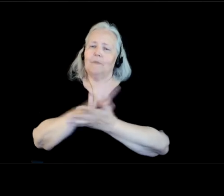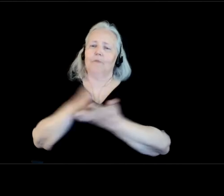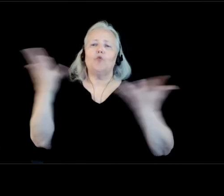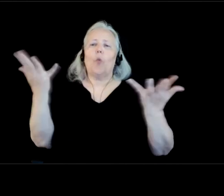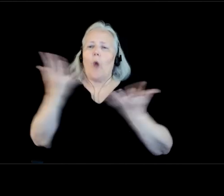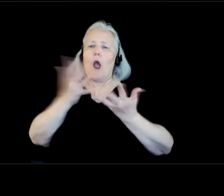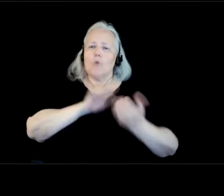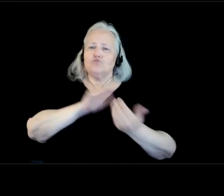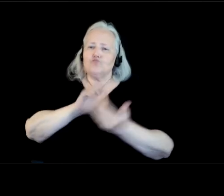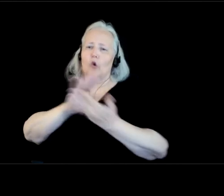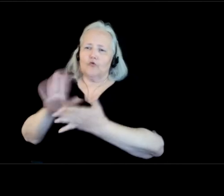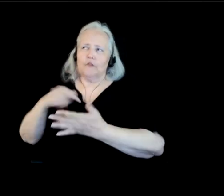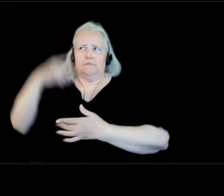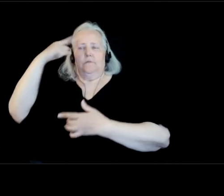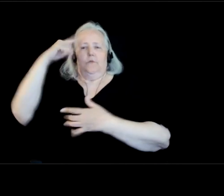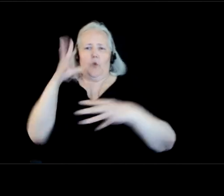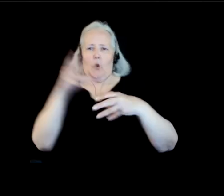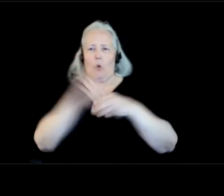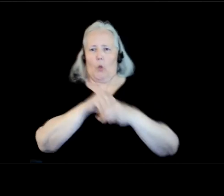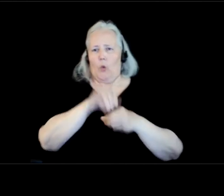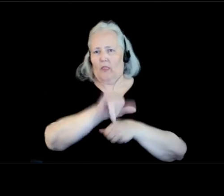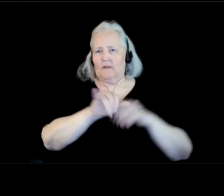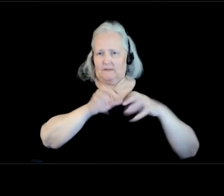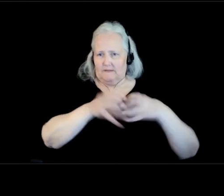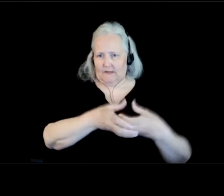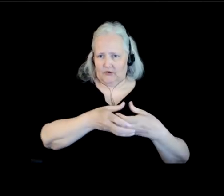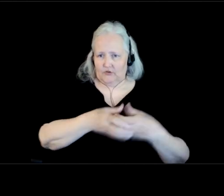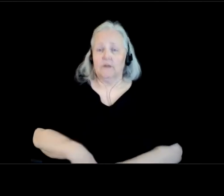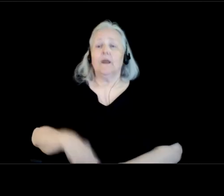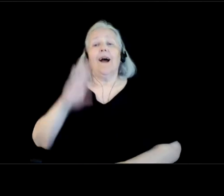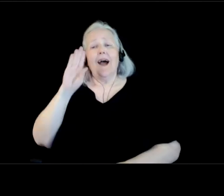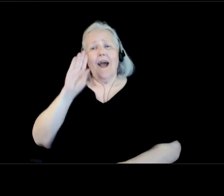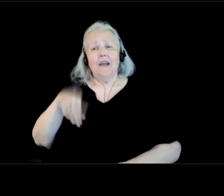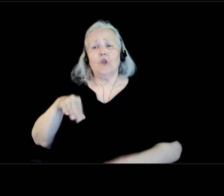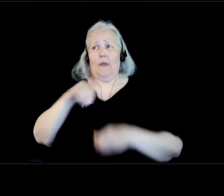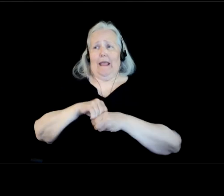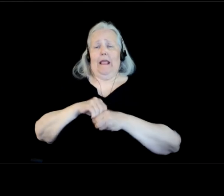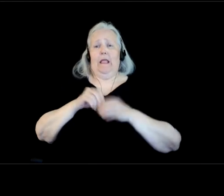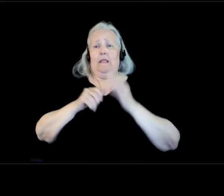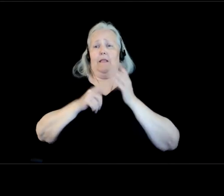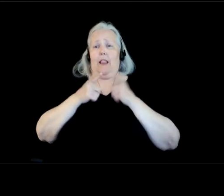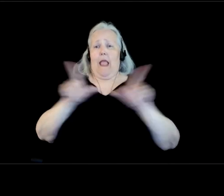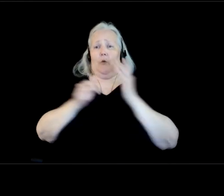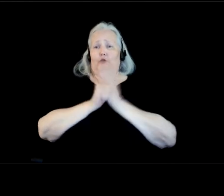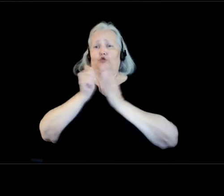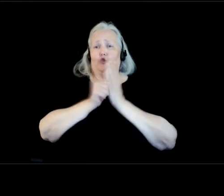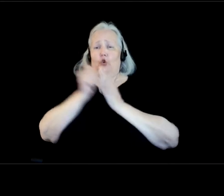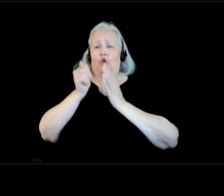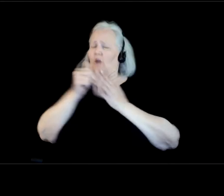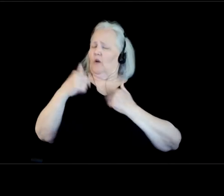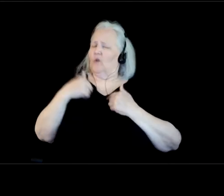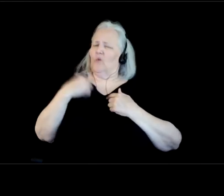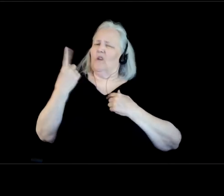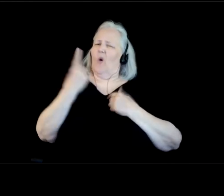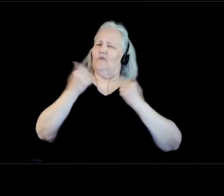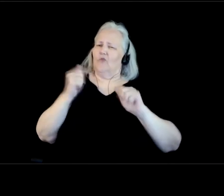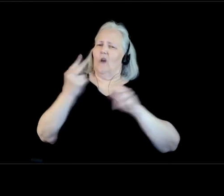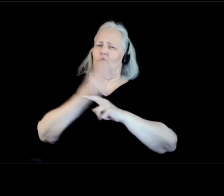consider. That is something that in general we've been trying to do with language, right? Language is the journal of the linguistic